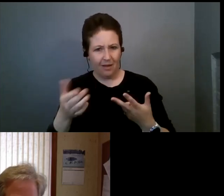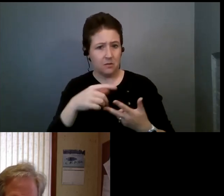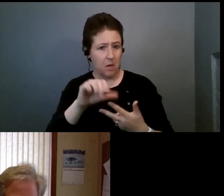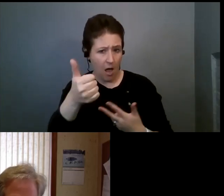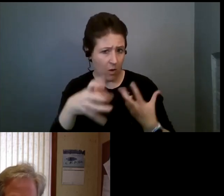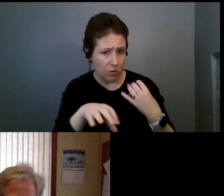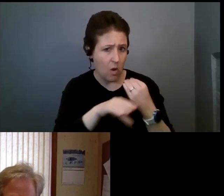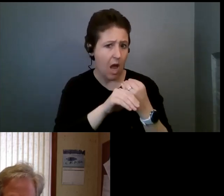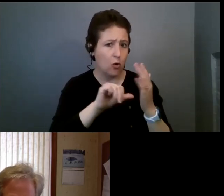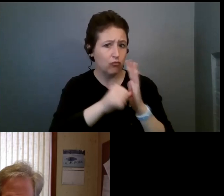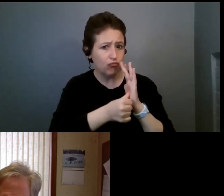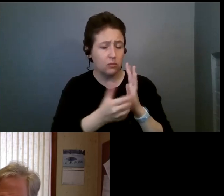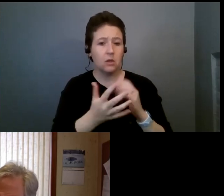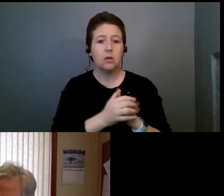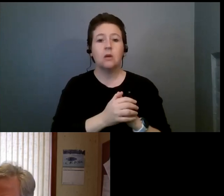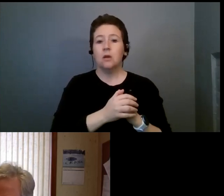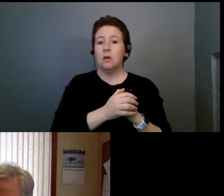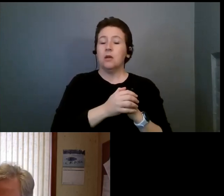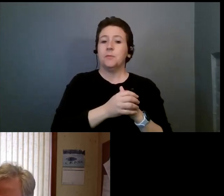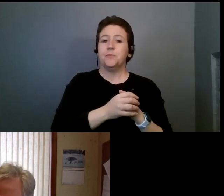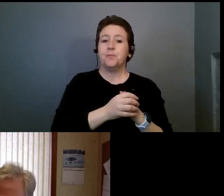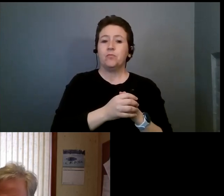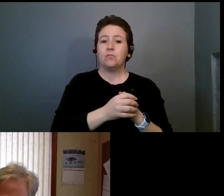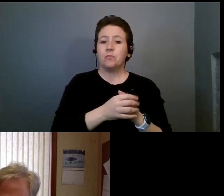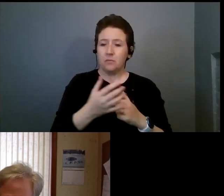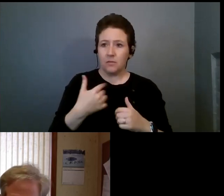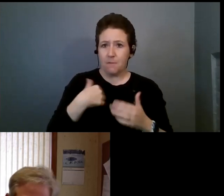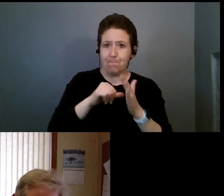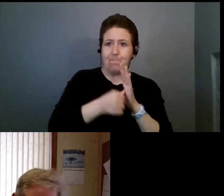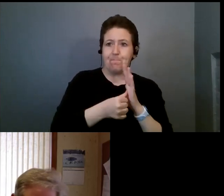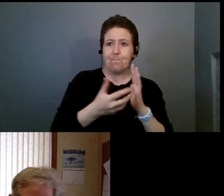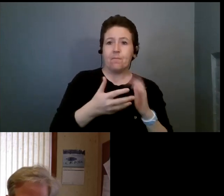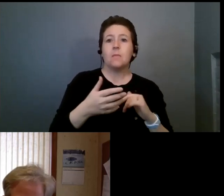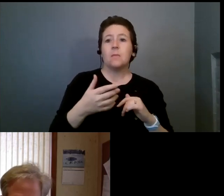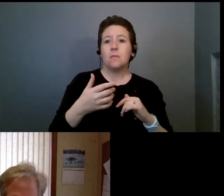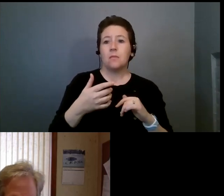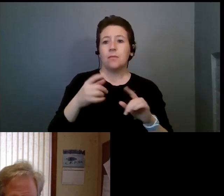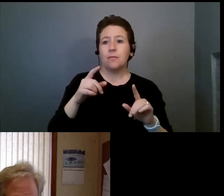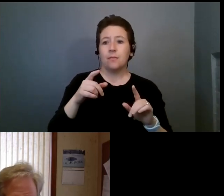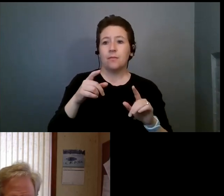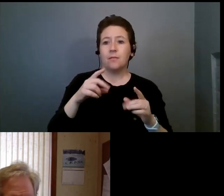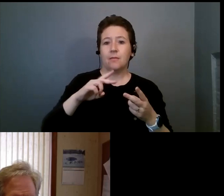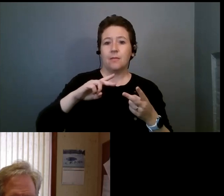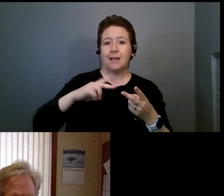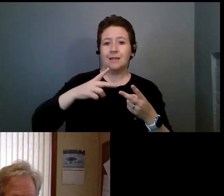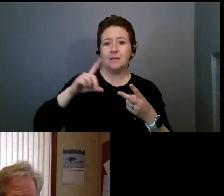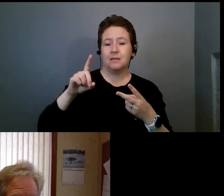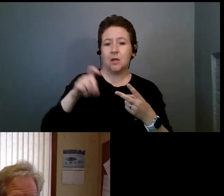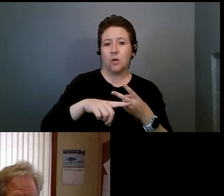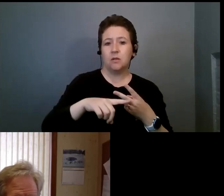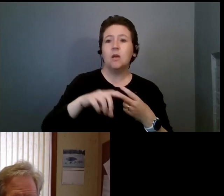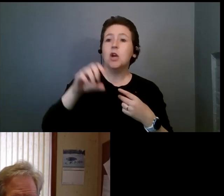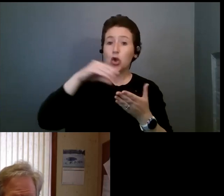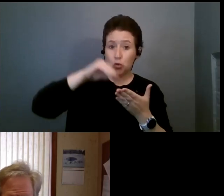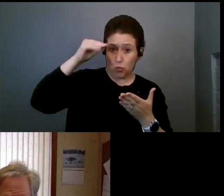you want to underscore there. Yeah, I would underscore that, kind of referring to the second question. Yes, students